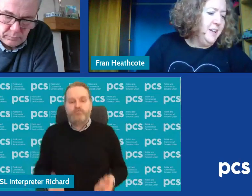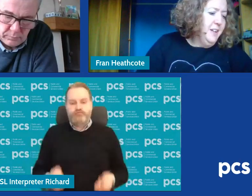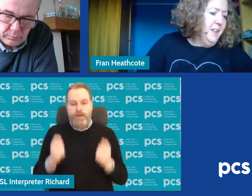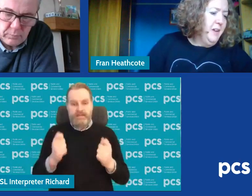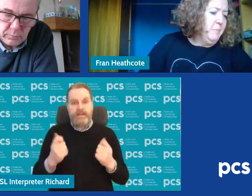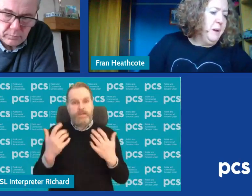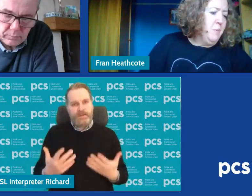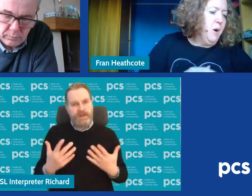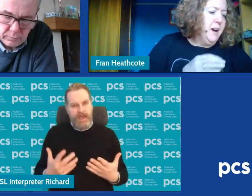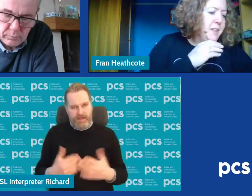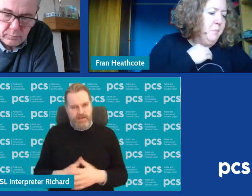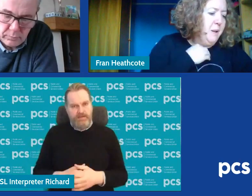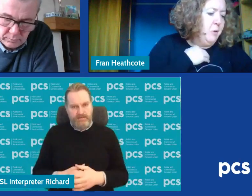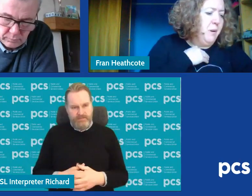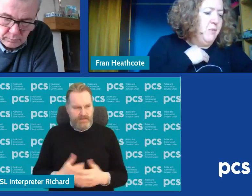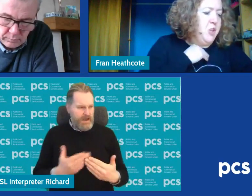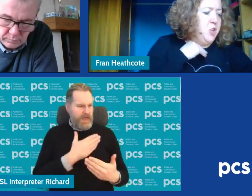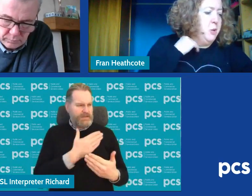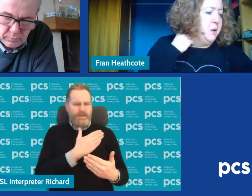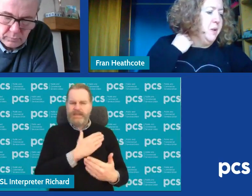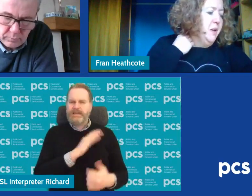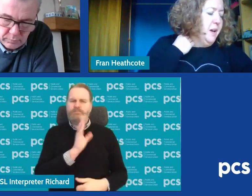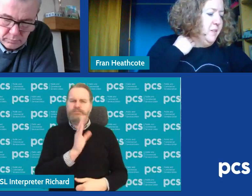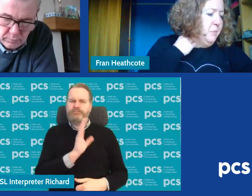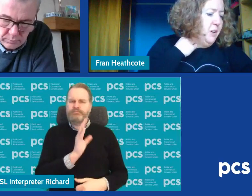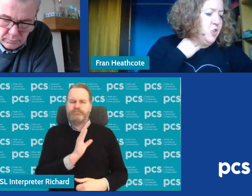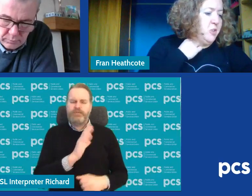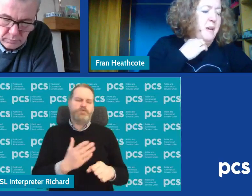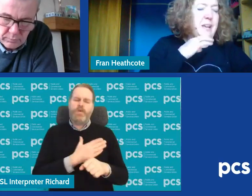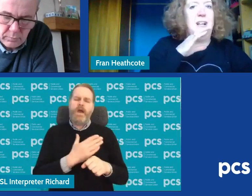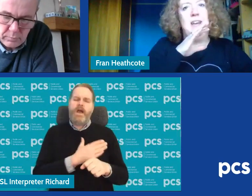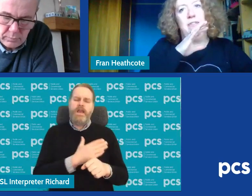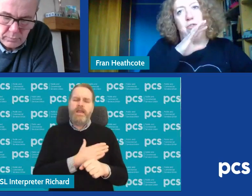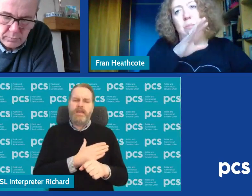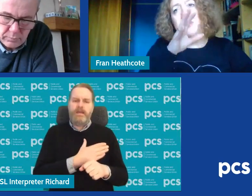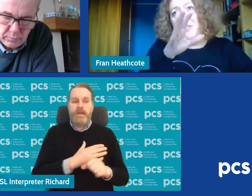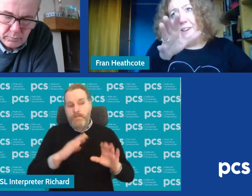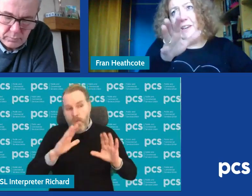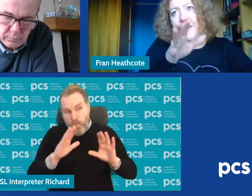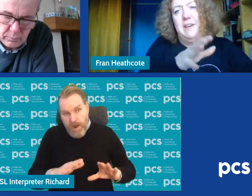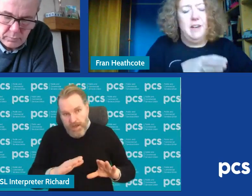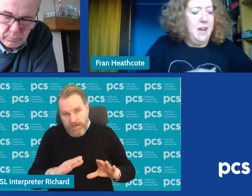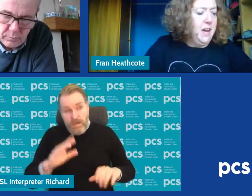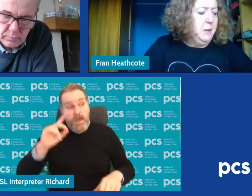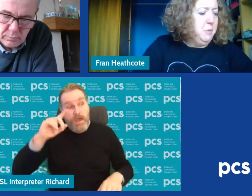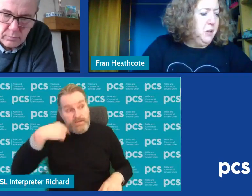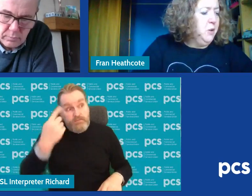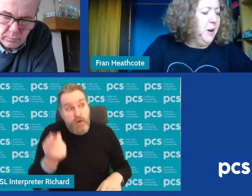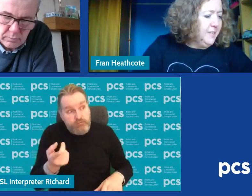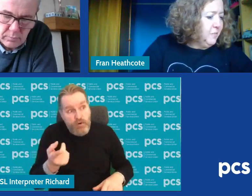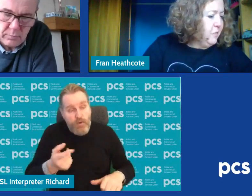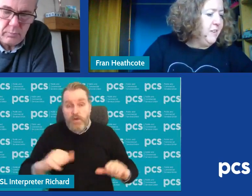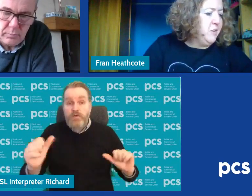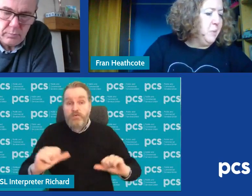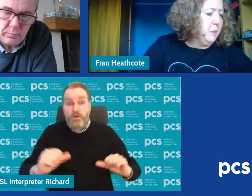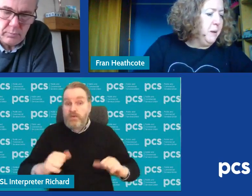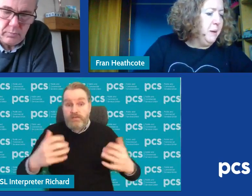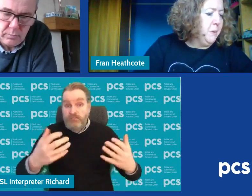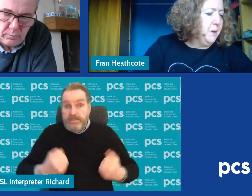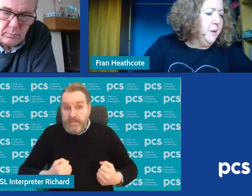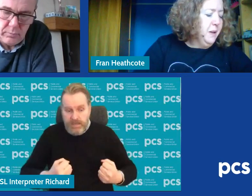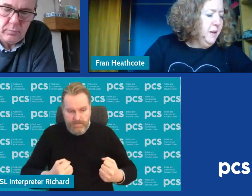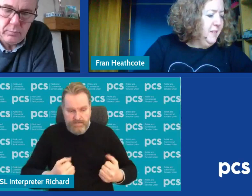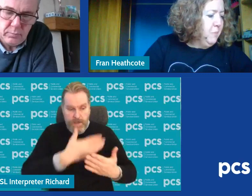to that, that may be why they've been having a bit of an issue. But as Mark's just made clear, from today, anybody who hasn't received a